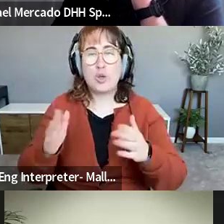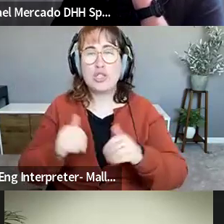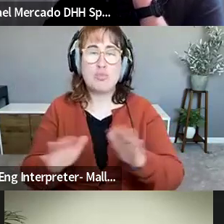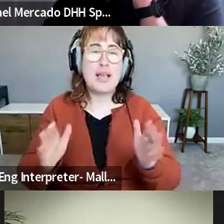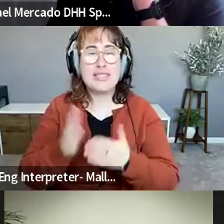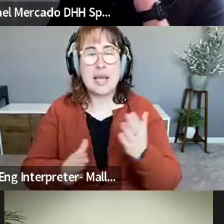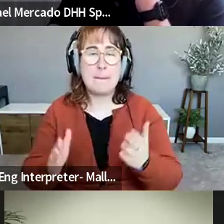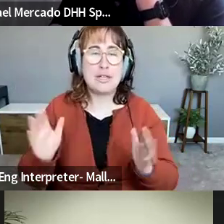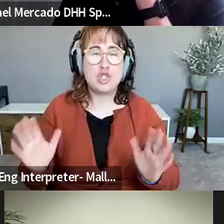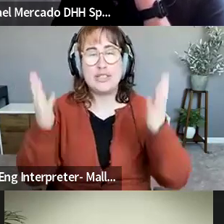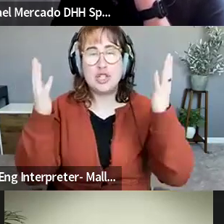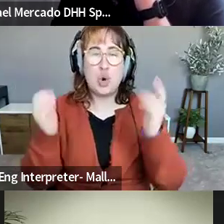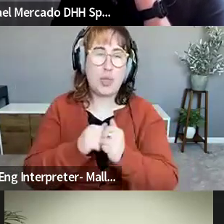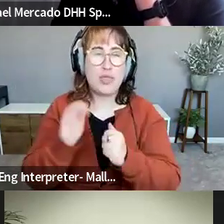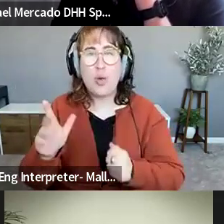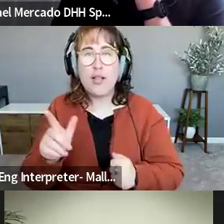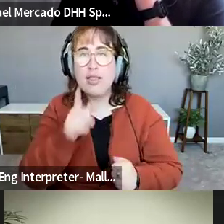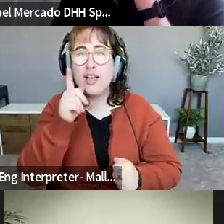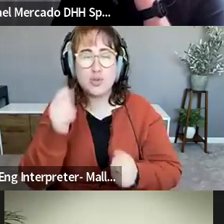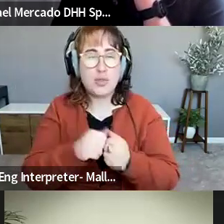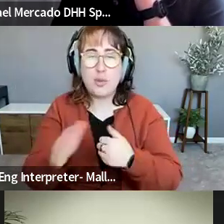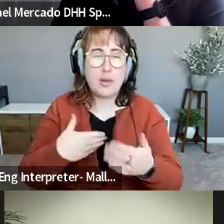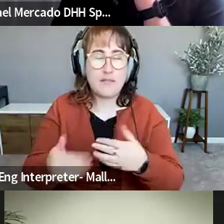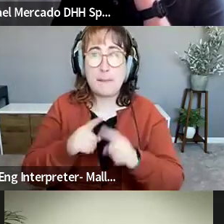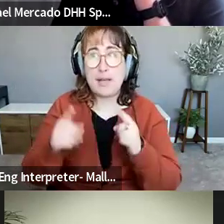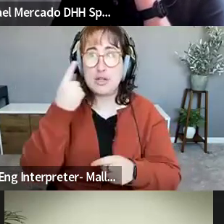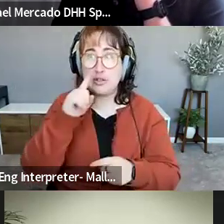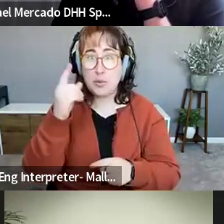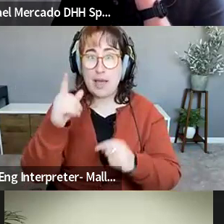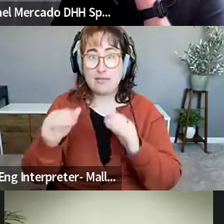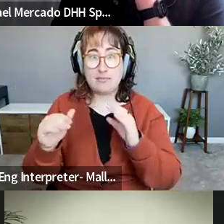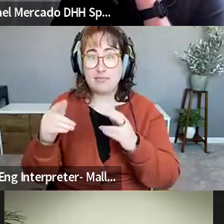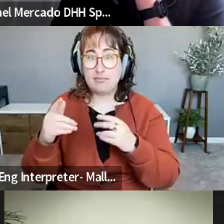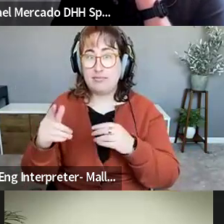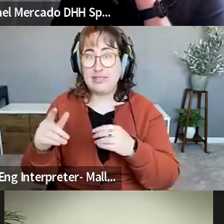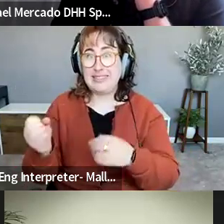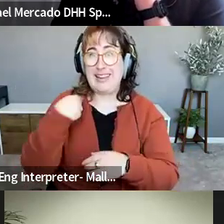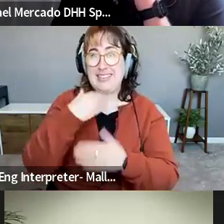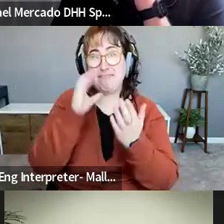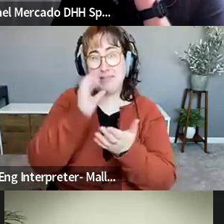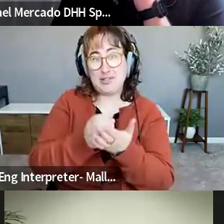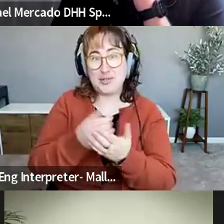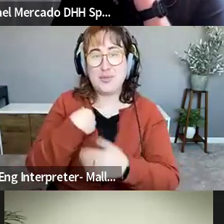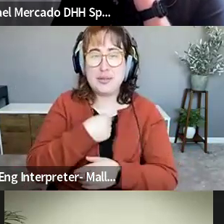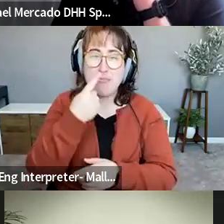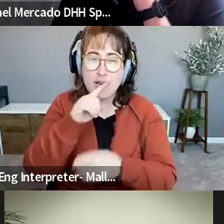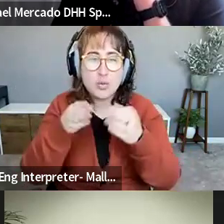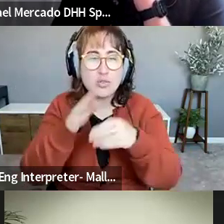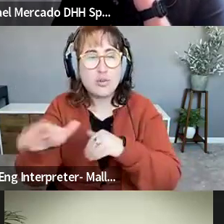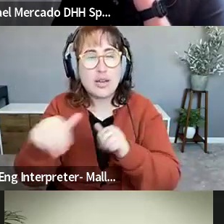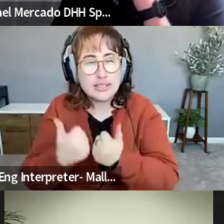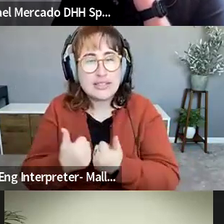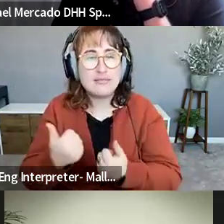with your lunches and all the things that you guys are doing. But if you could shoot us back over some pictures, we would love to focus on your agency